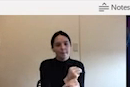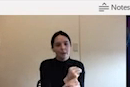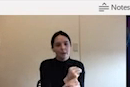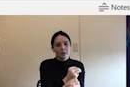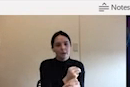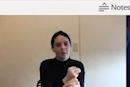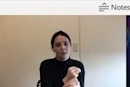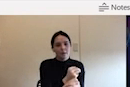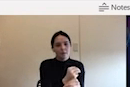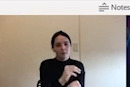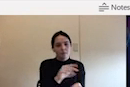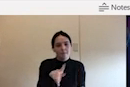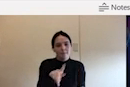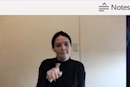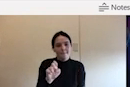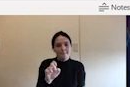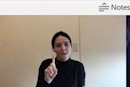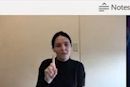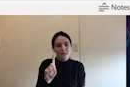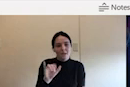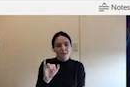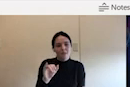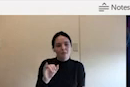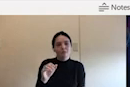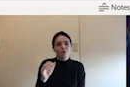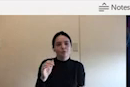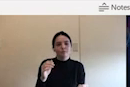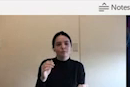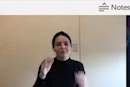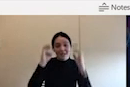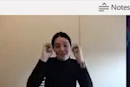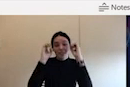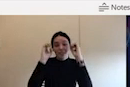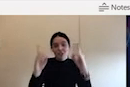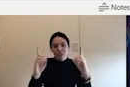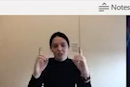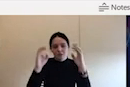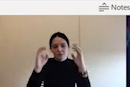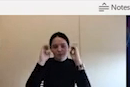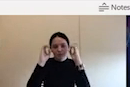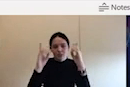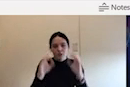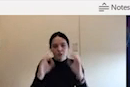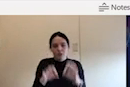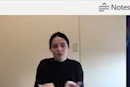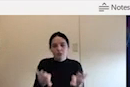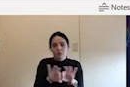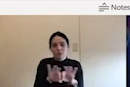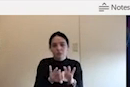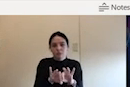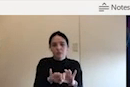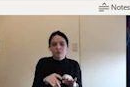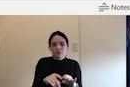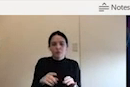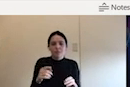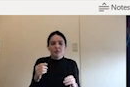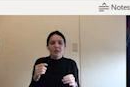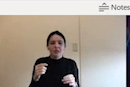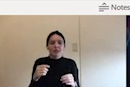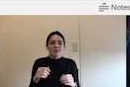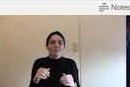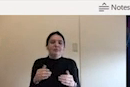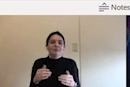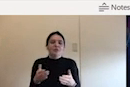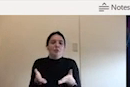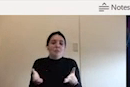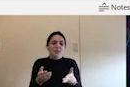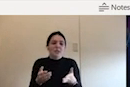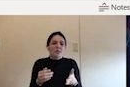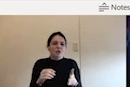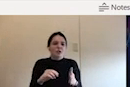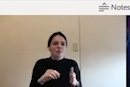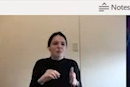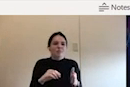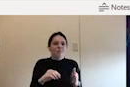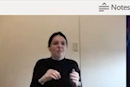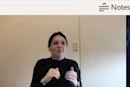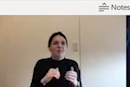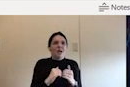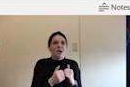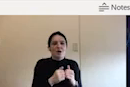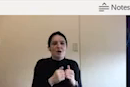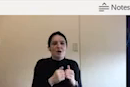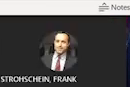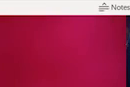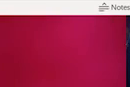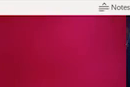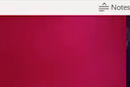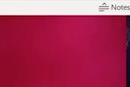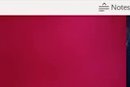pedagogical. It's like, oh, here's the equation, here's how you solve the equation, this is what you do with that equation. And somebody sitting in the math class, he's